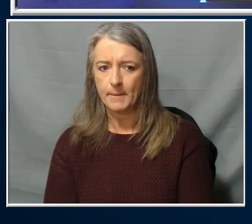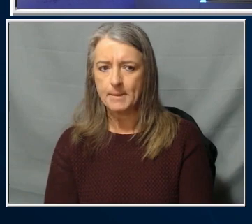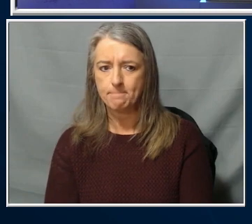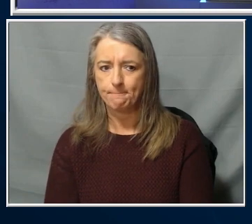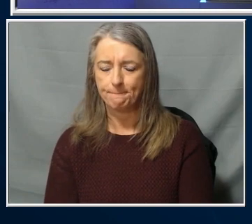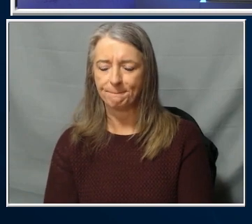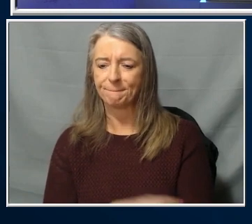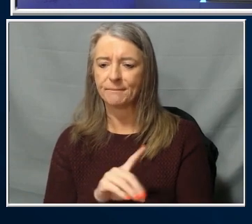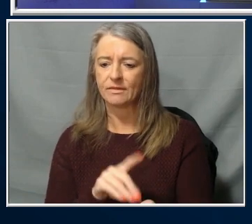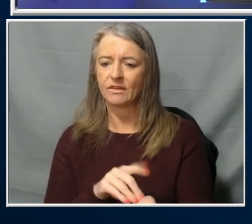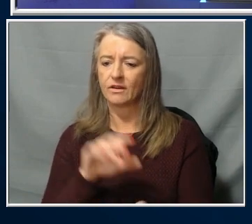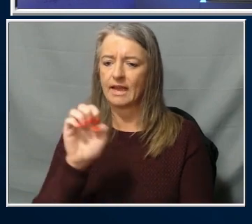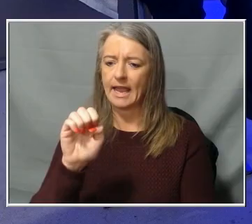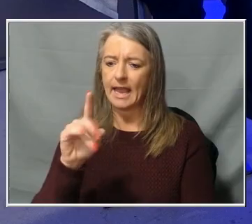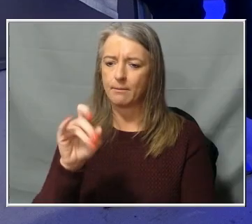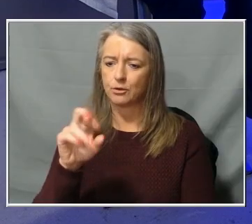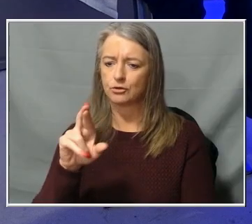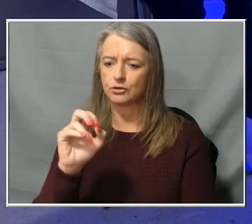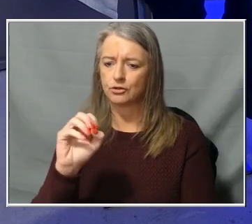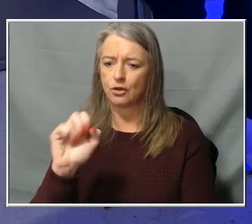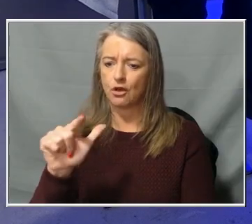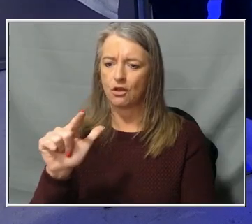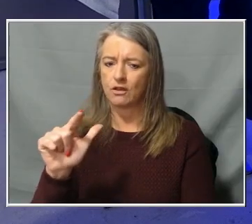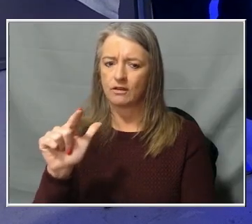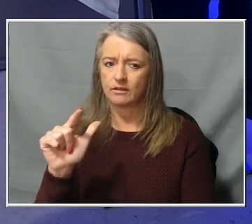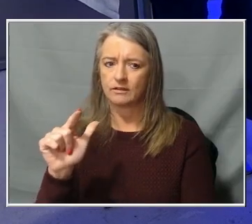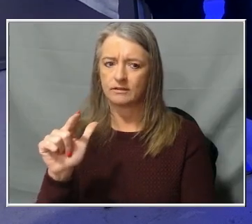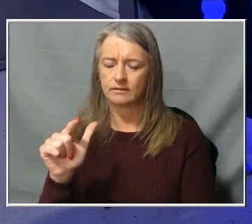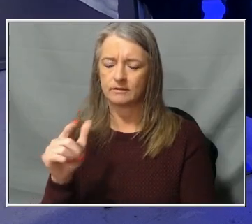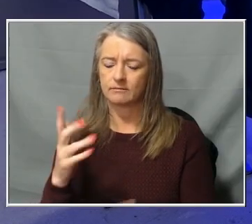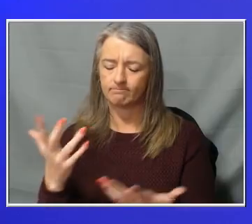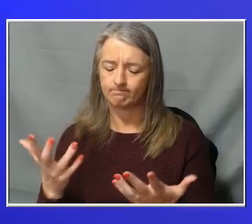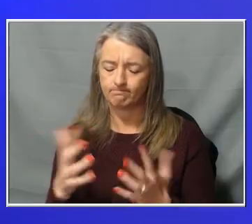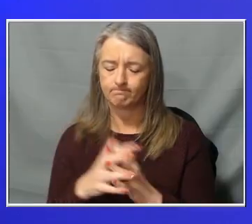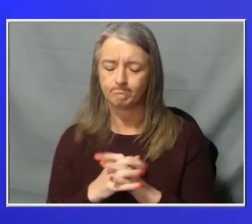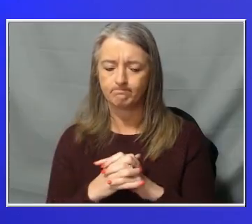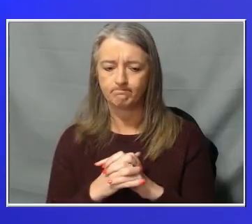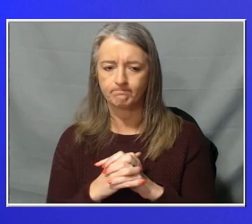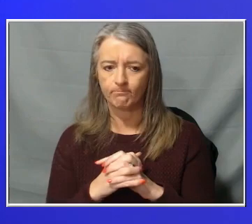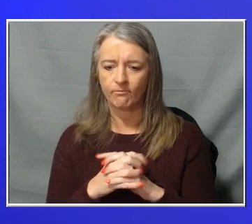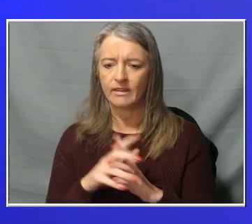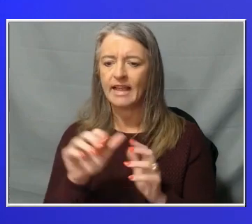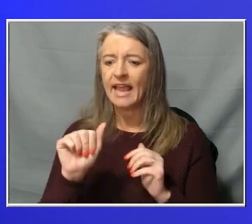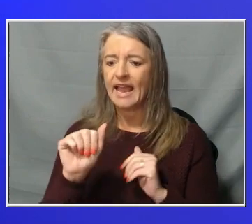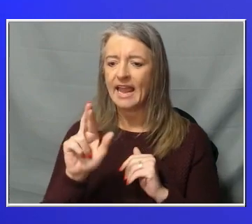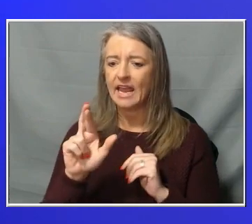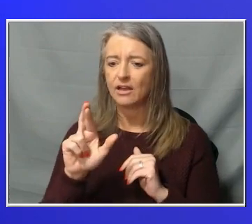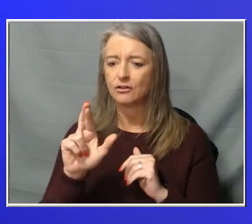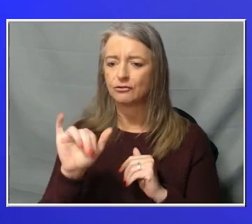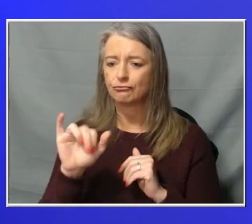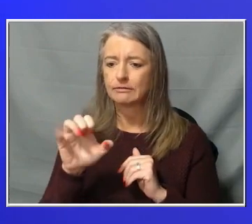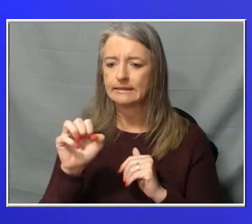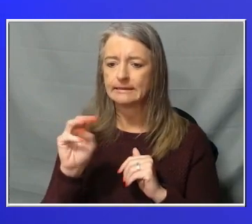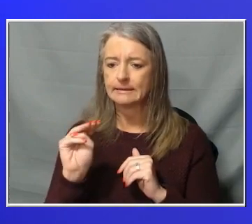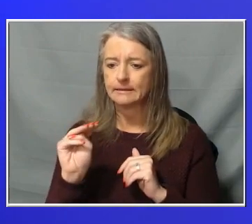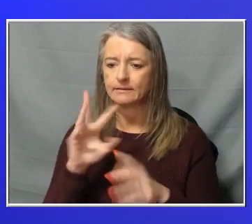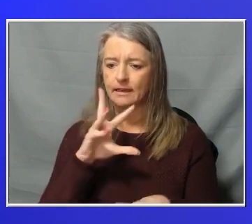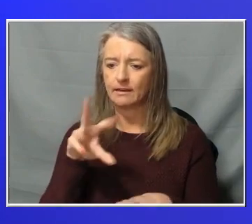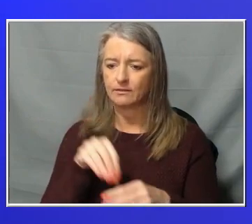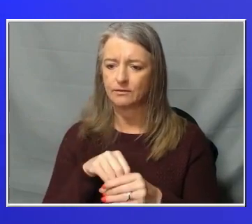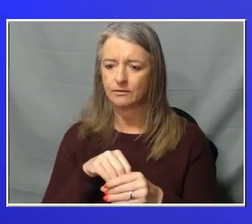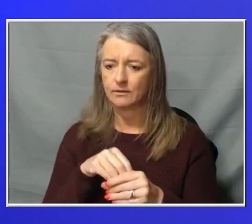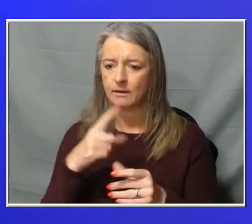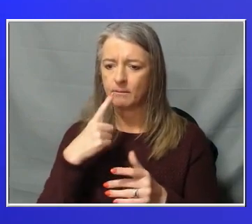Dr. Ebersol, what do you make of that? Well, I will say that the aneurysm involved a blood